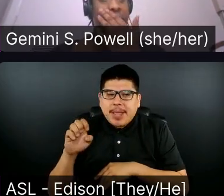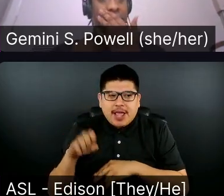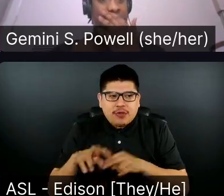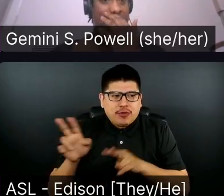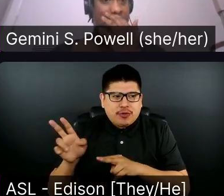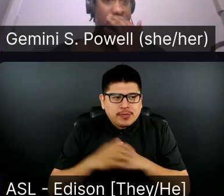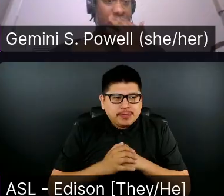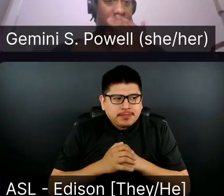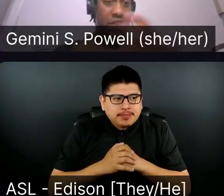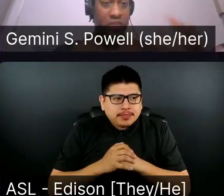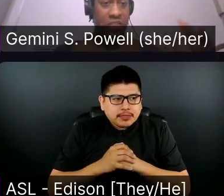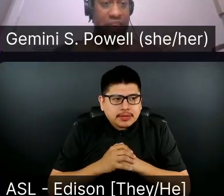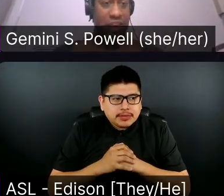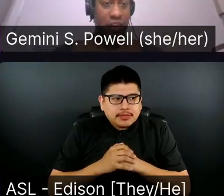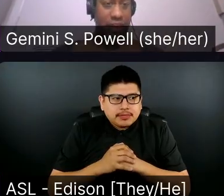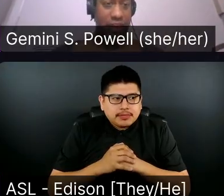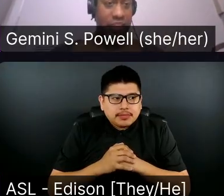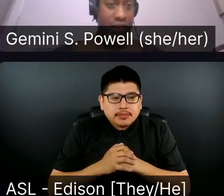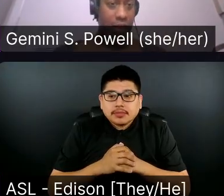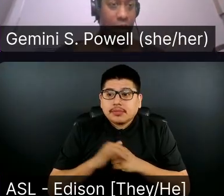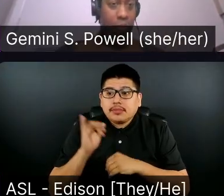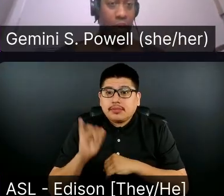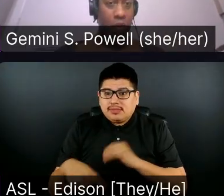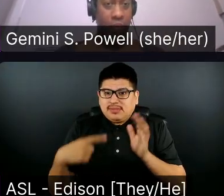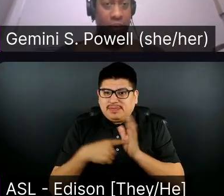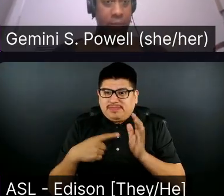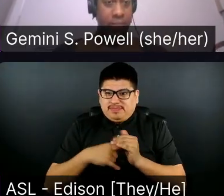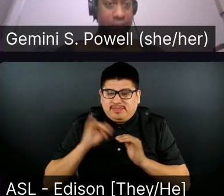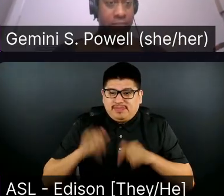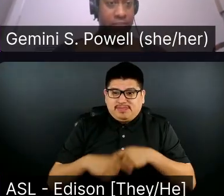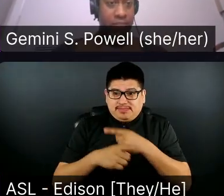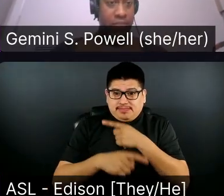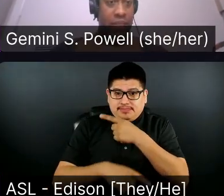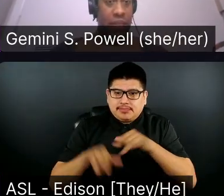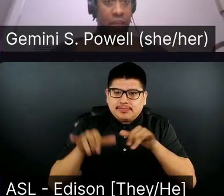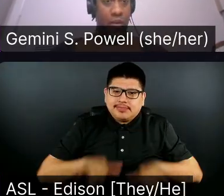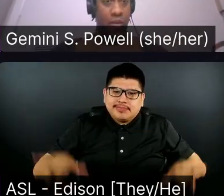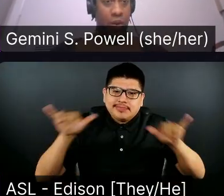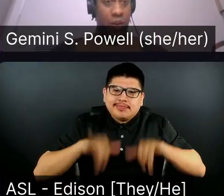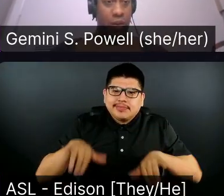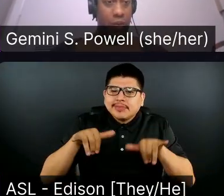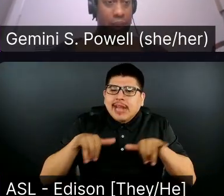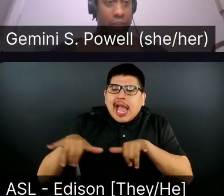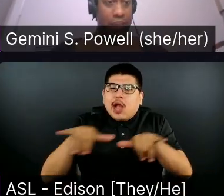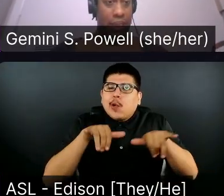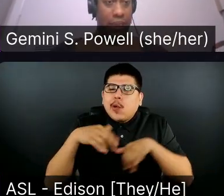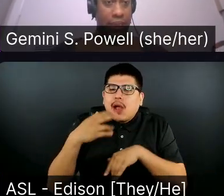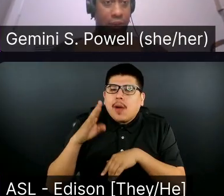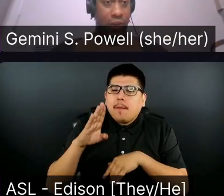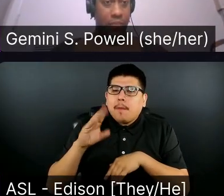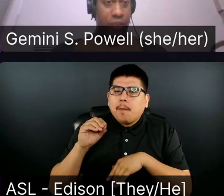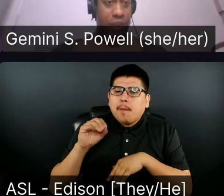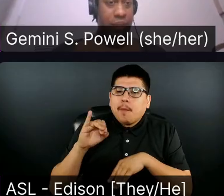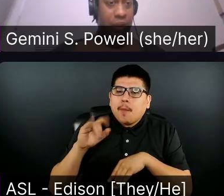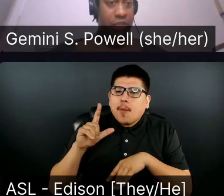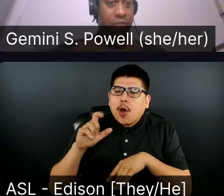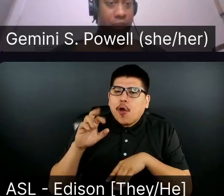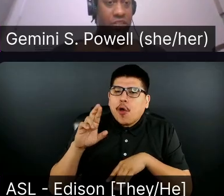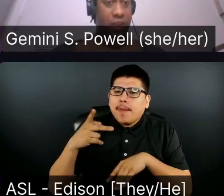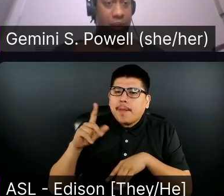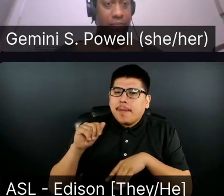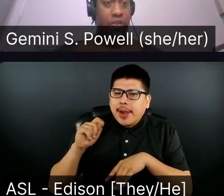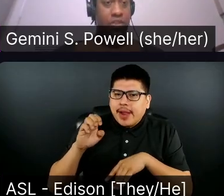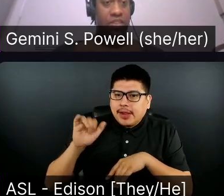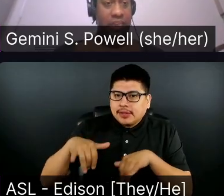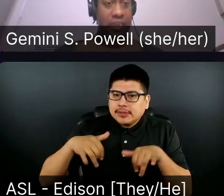So this is an example of a standard HTML boilerplate. We're going to go line by line here. Up here at the